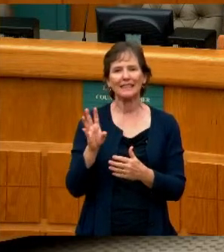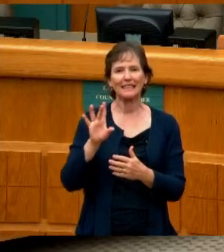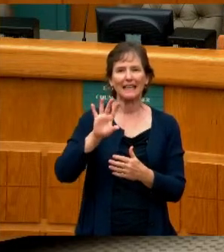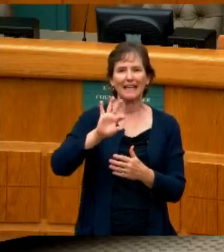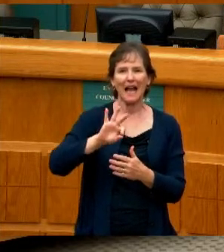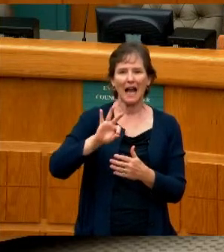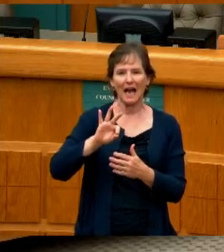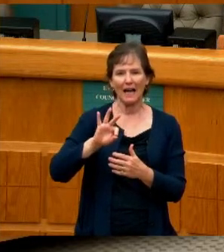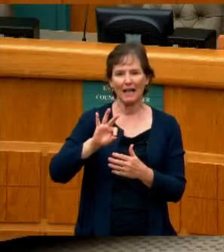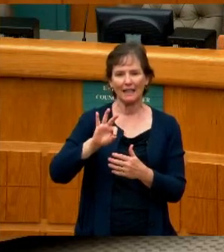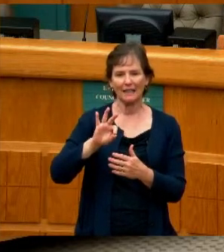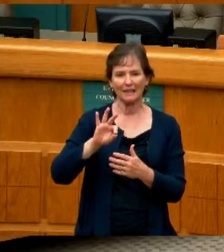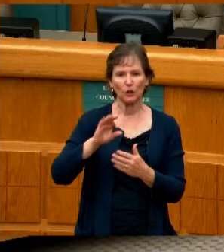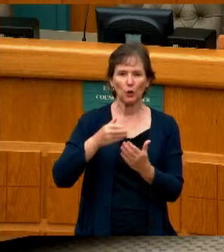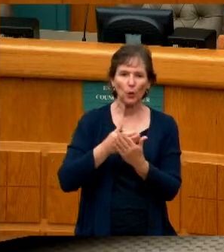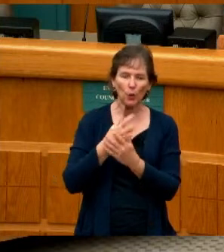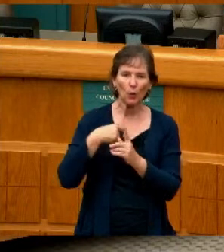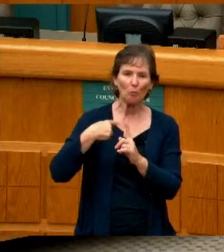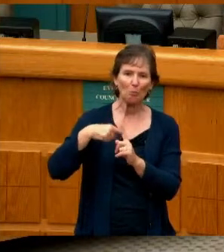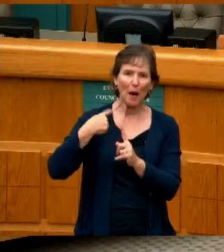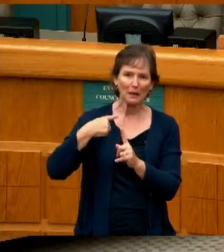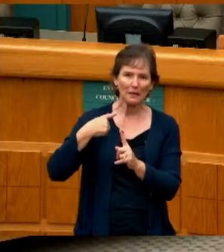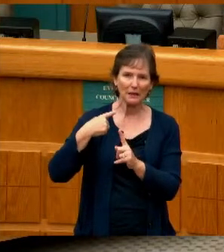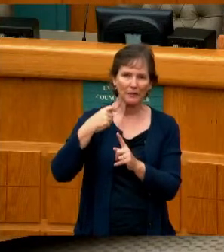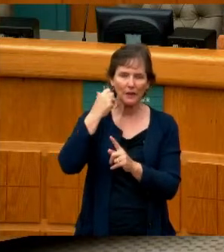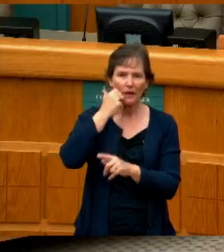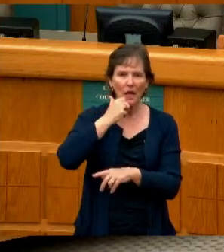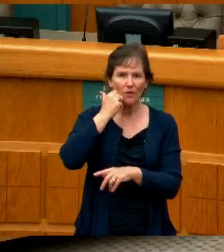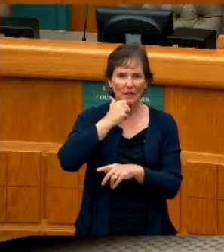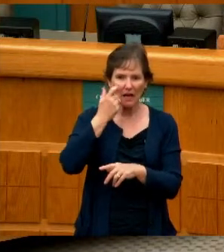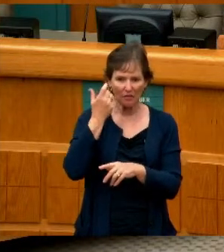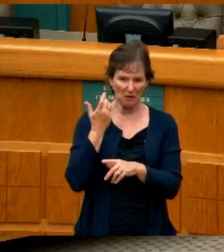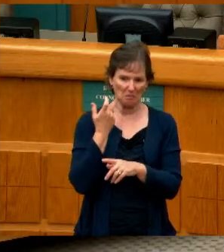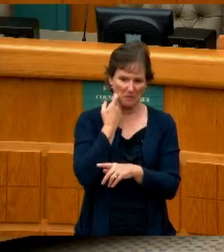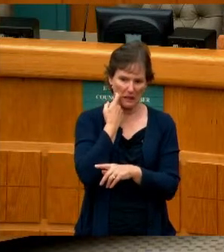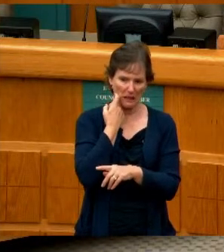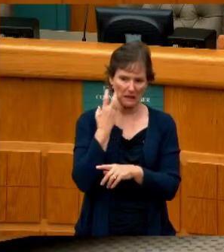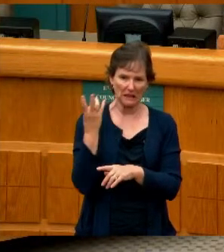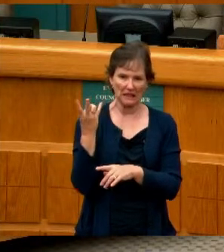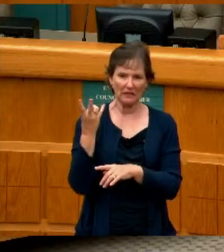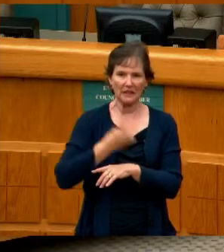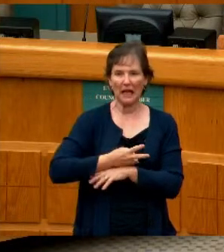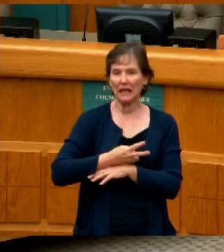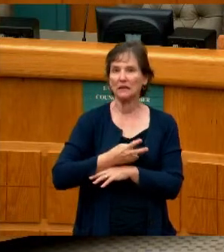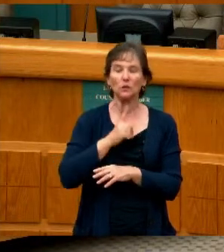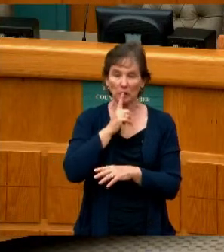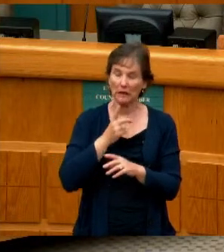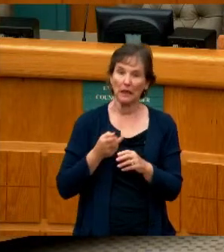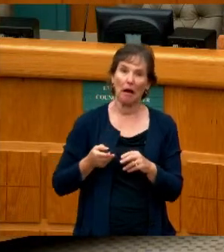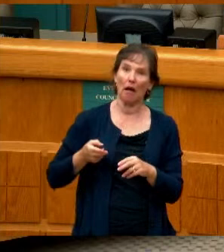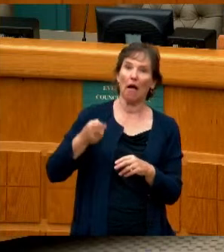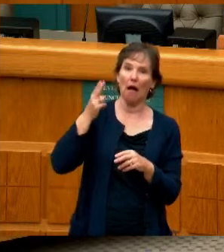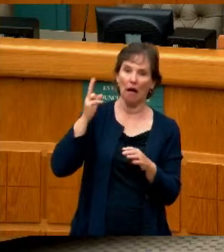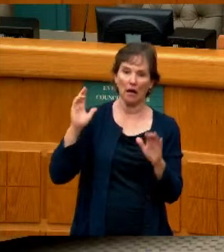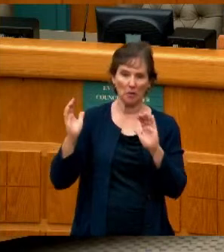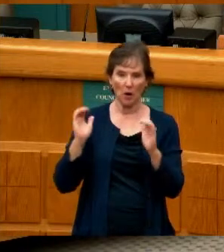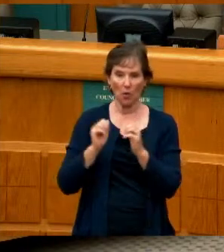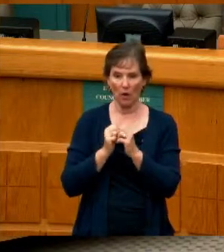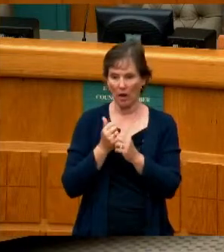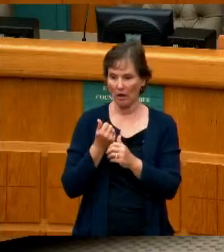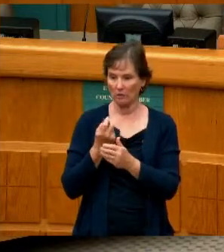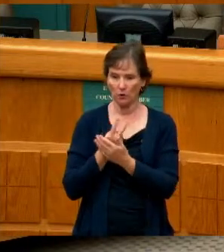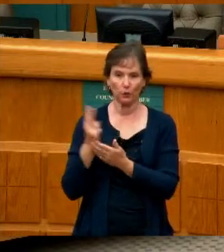average is 169 daily cases every day for the last 7-day average, which is